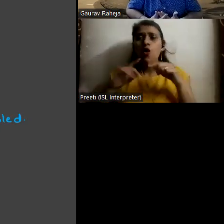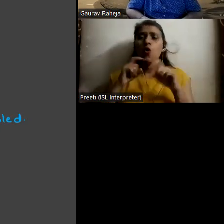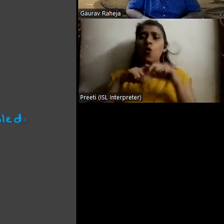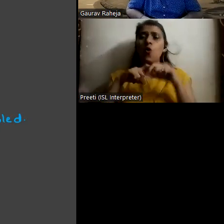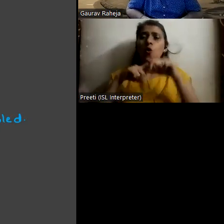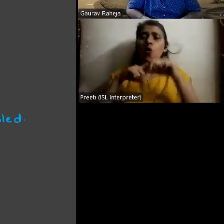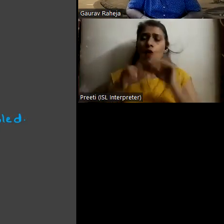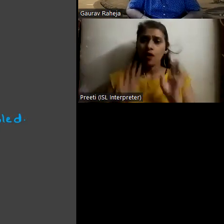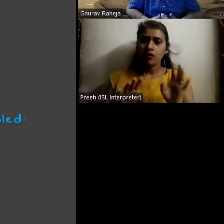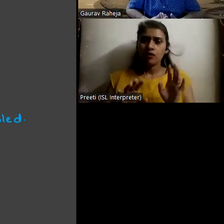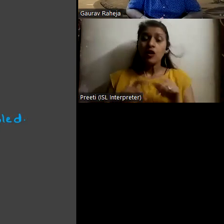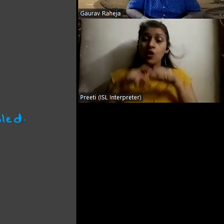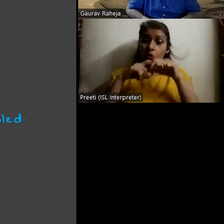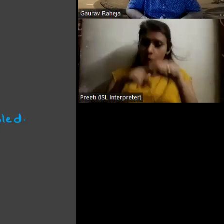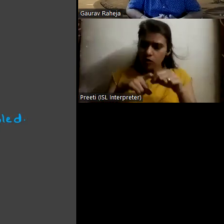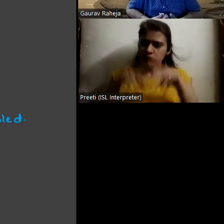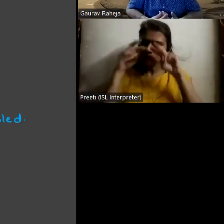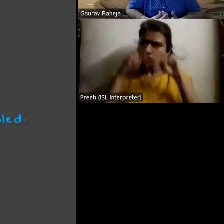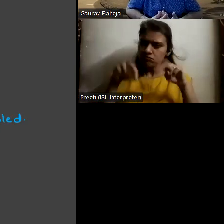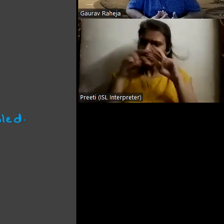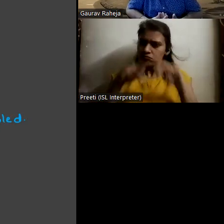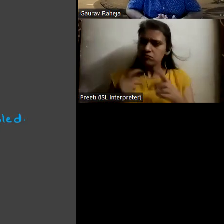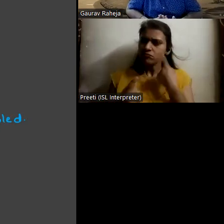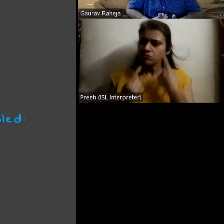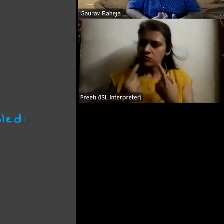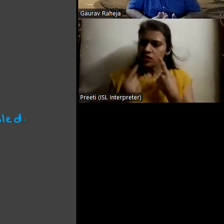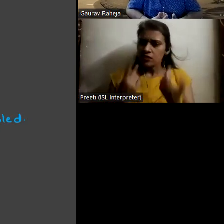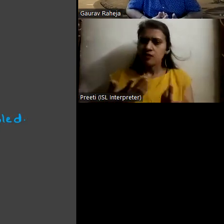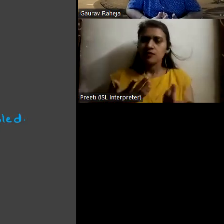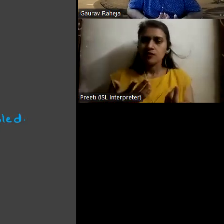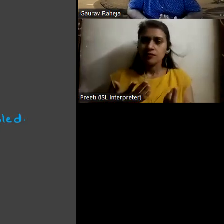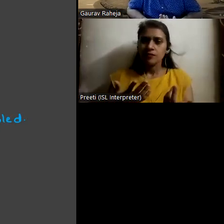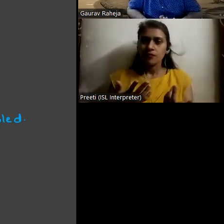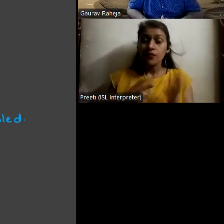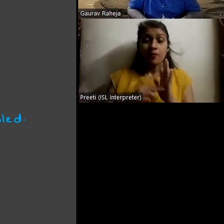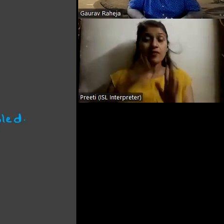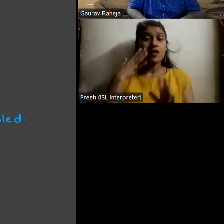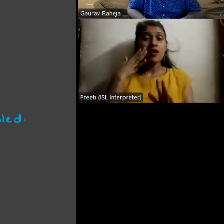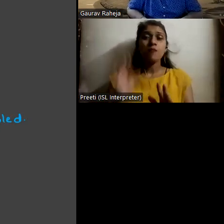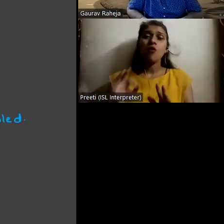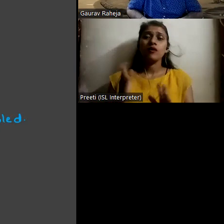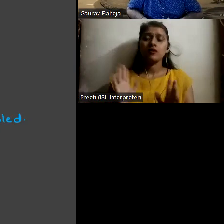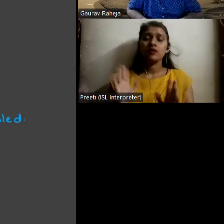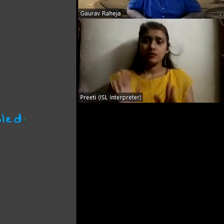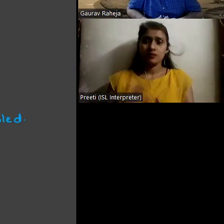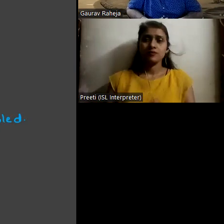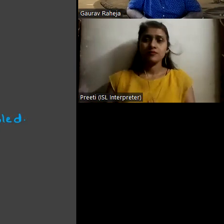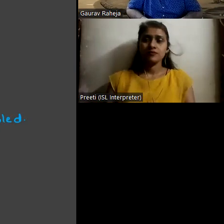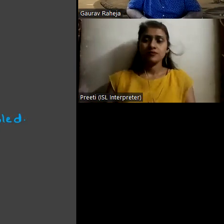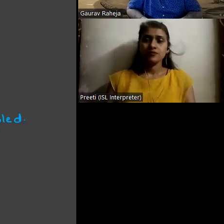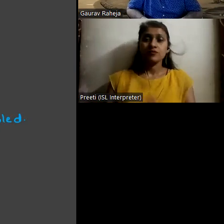and inquiring is perhaps one of the important parameters of